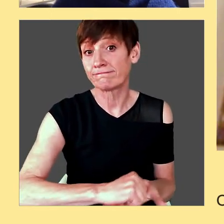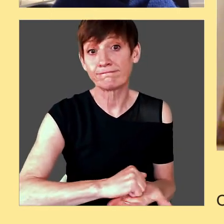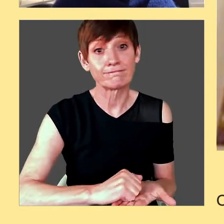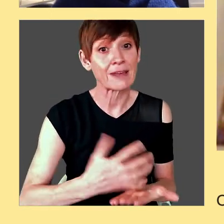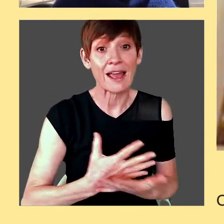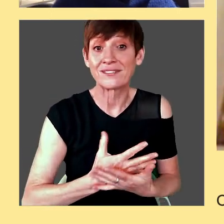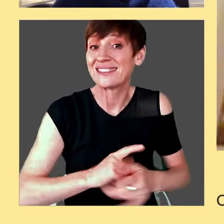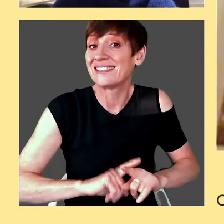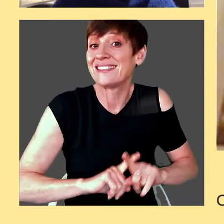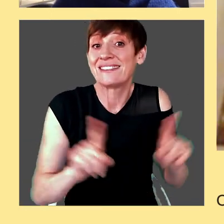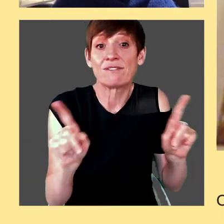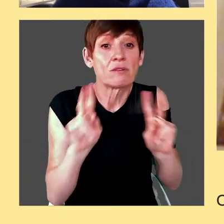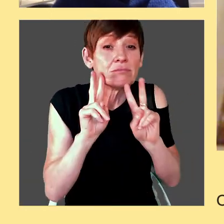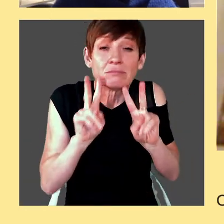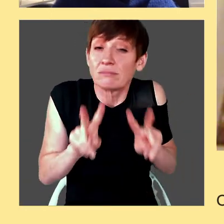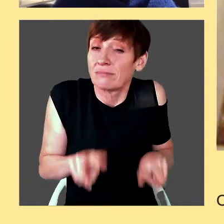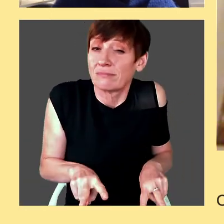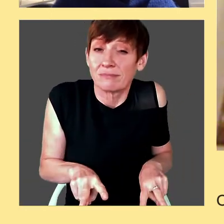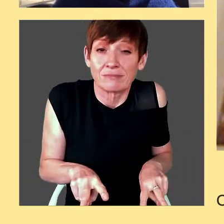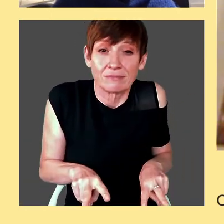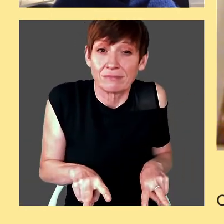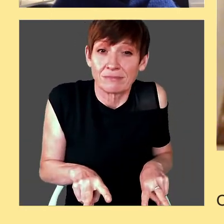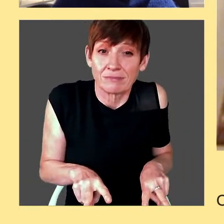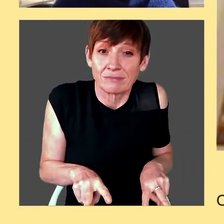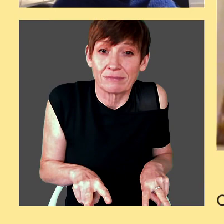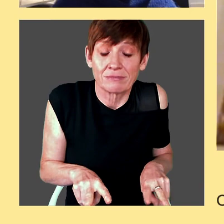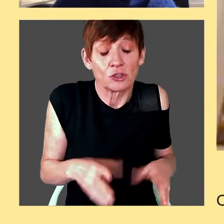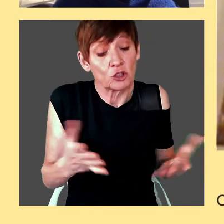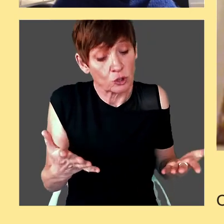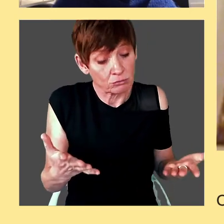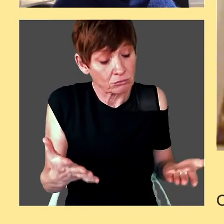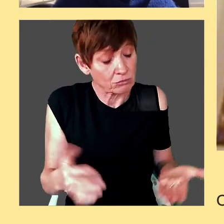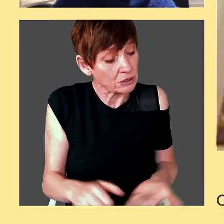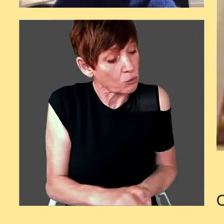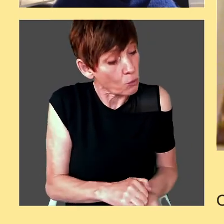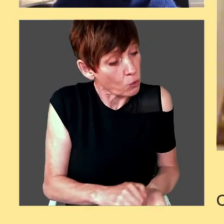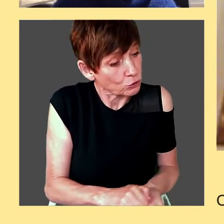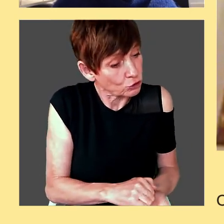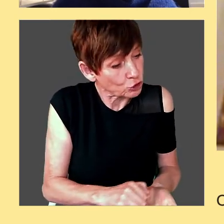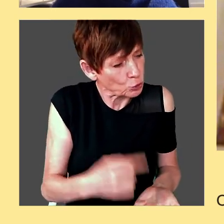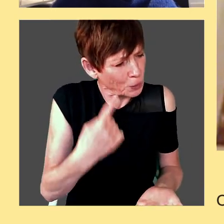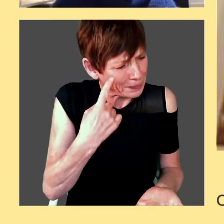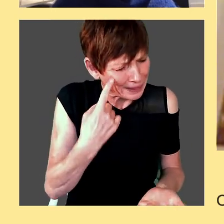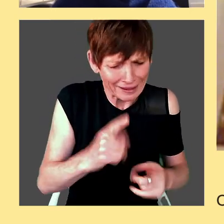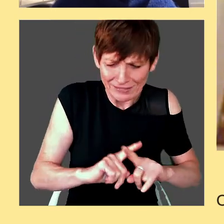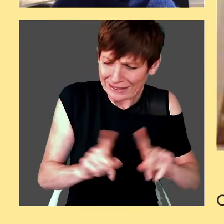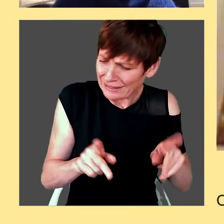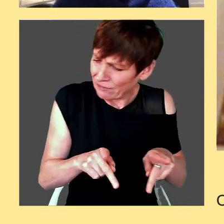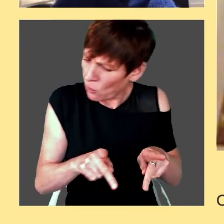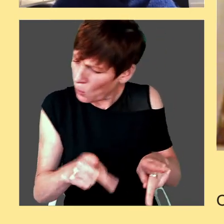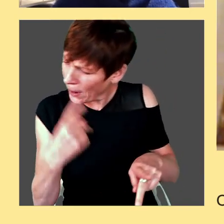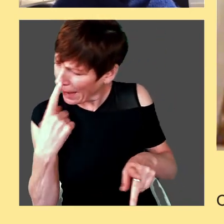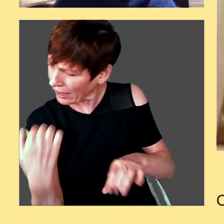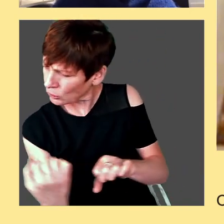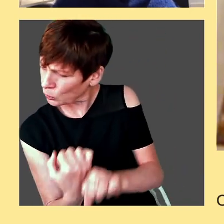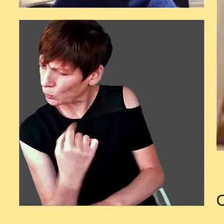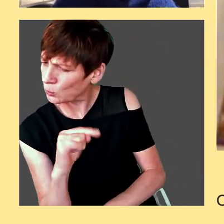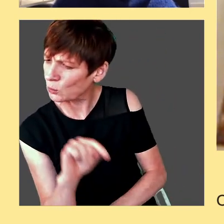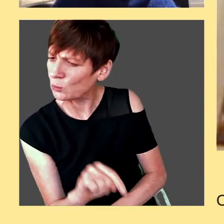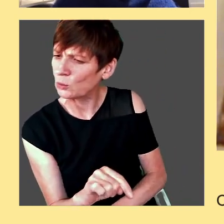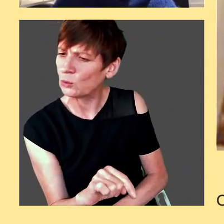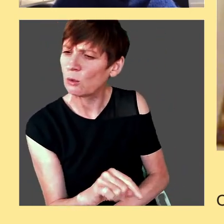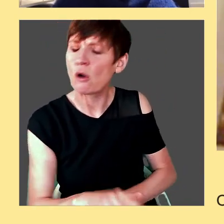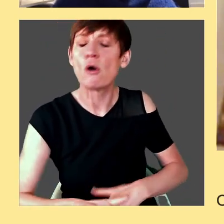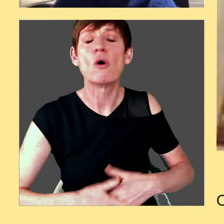You know, focus on why I'm doing this. Is any other way I can do it? Or think about